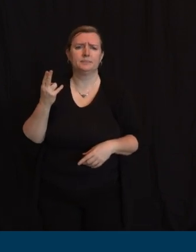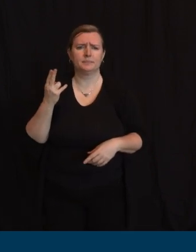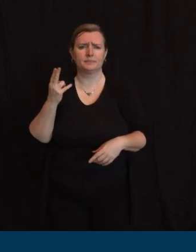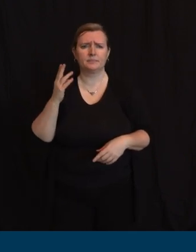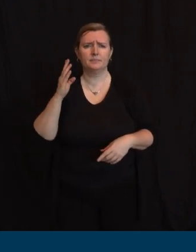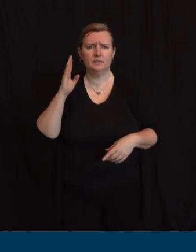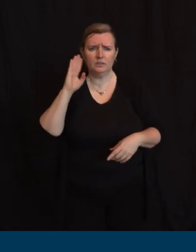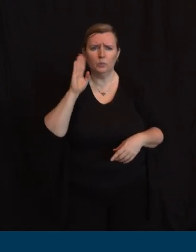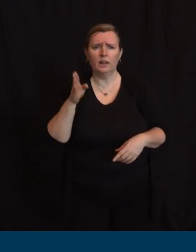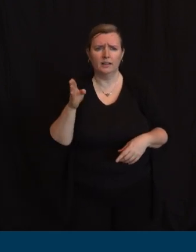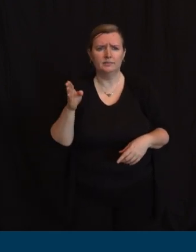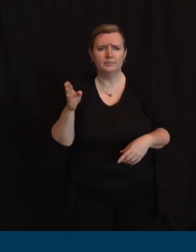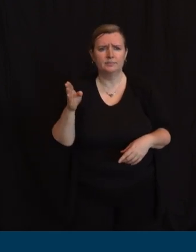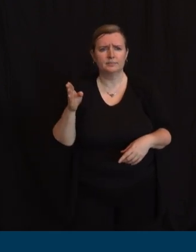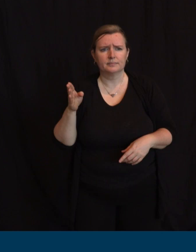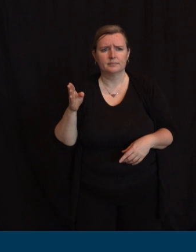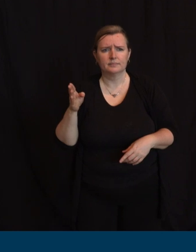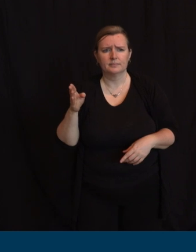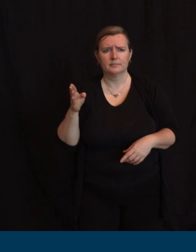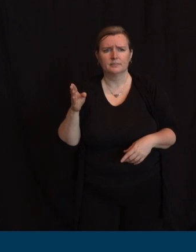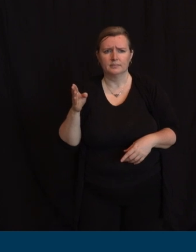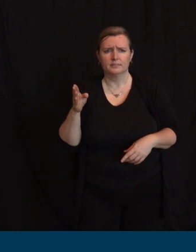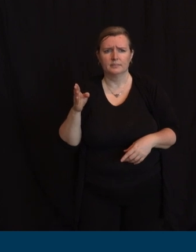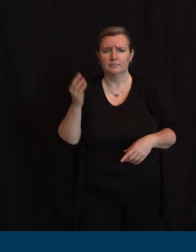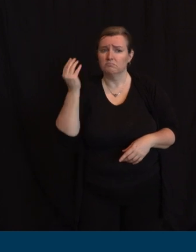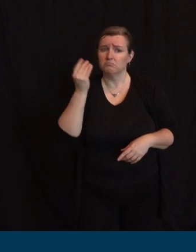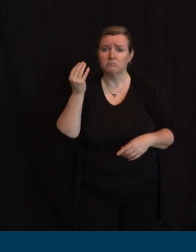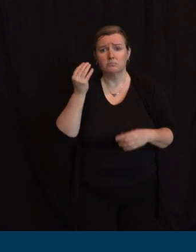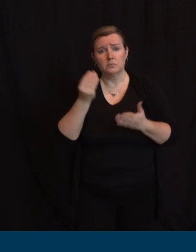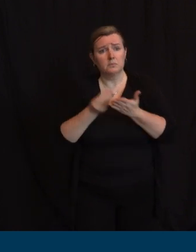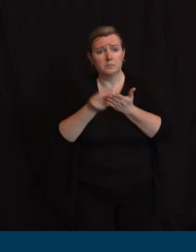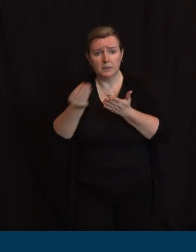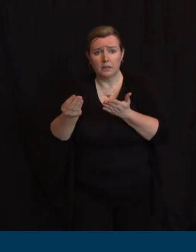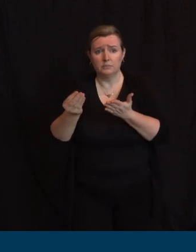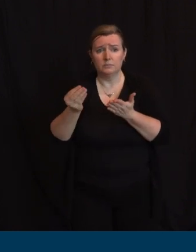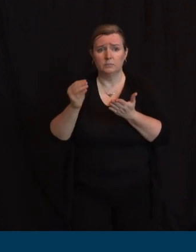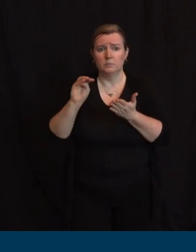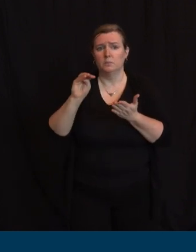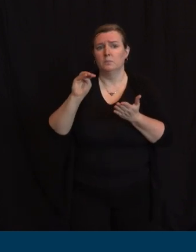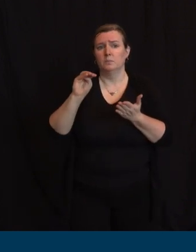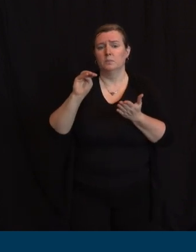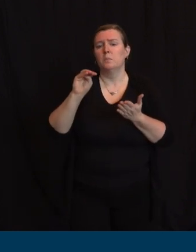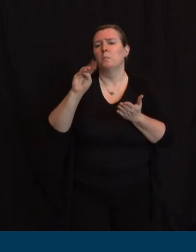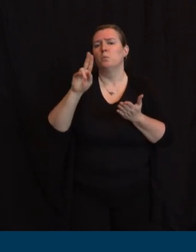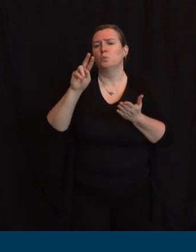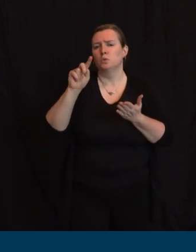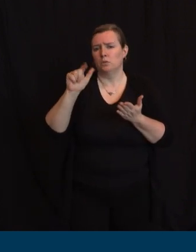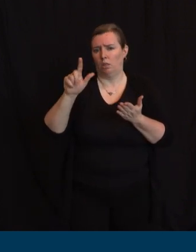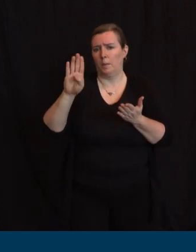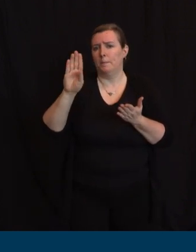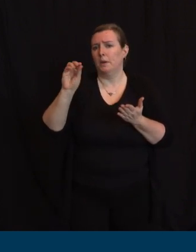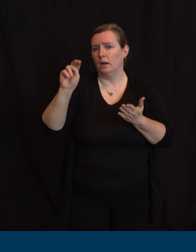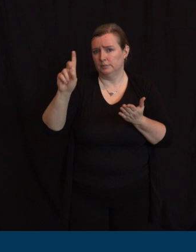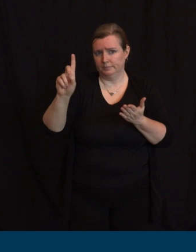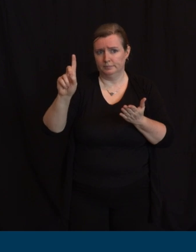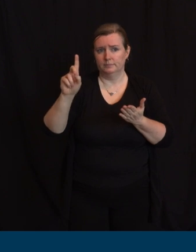buying municipal bonds for a duration of up to 2 years, and I think for a total of $500 billion